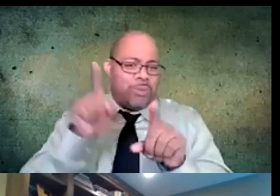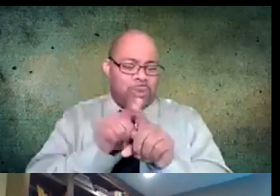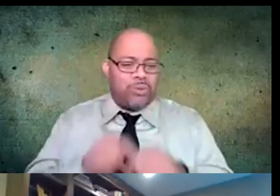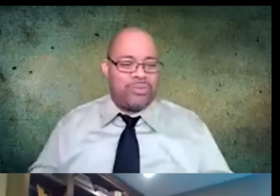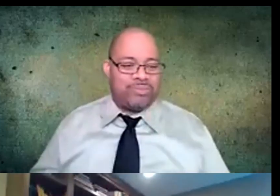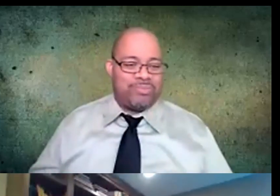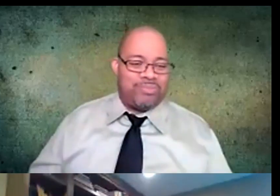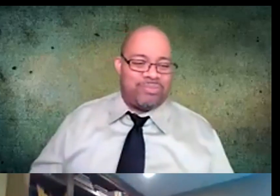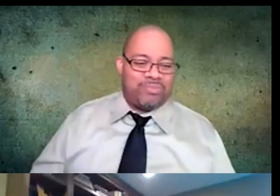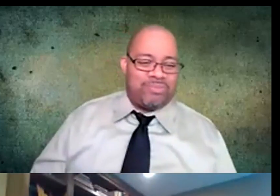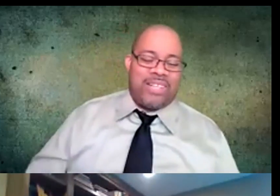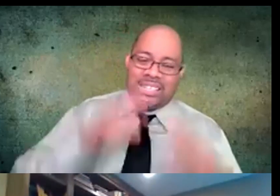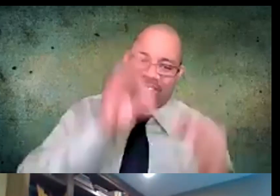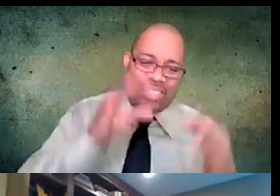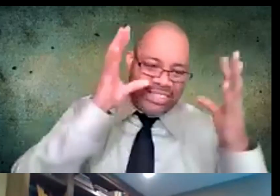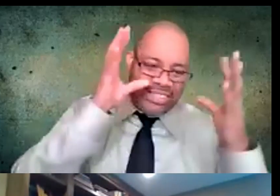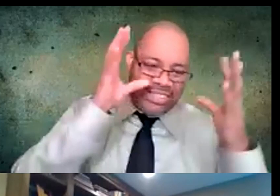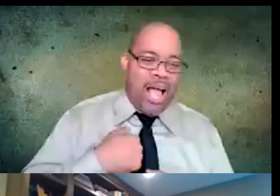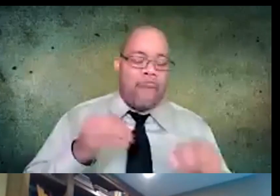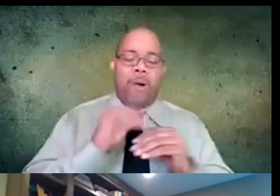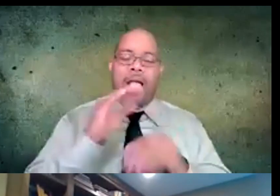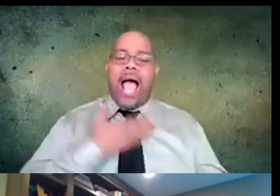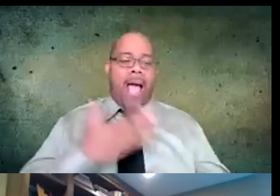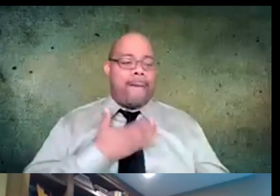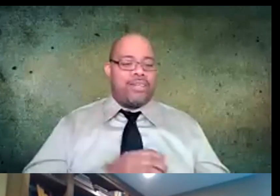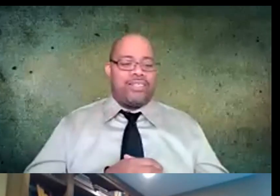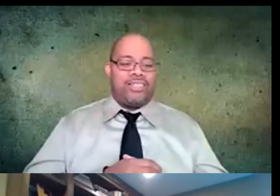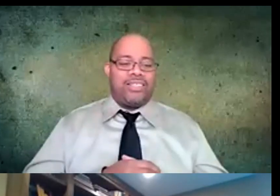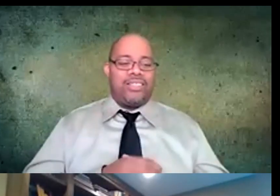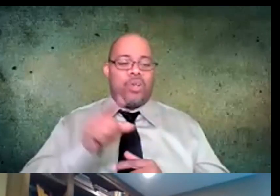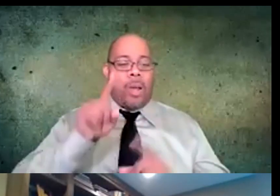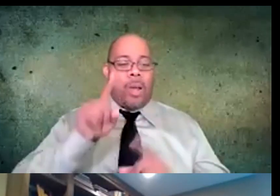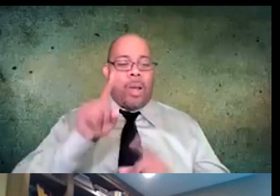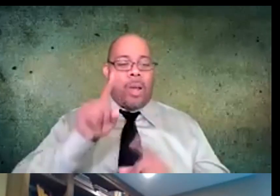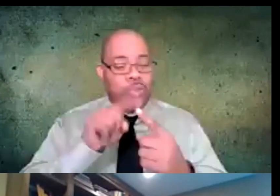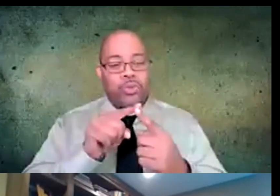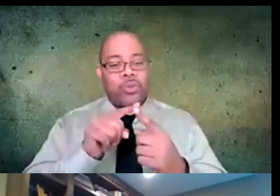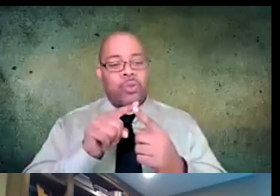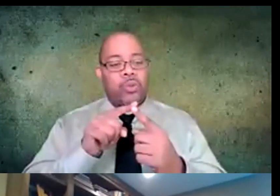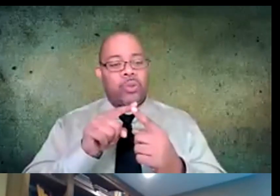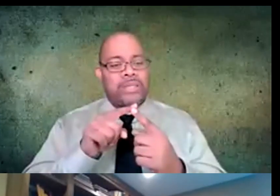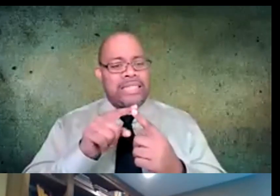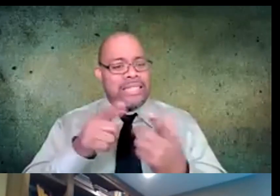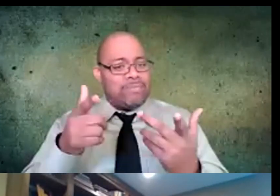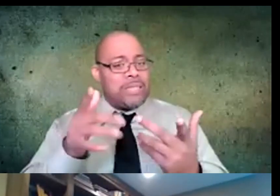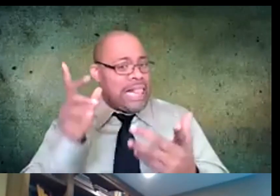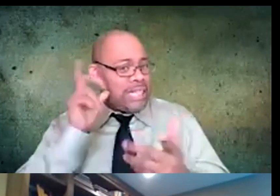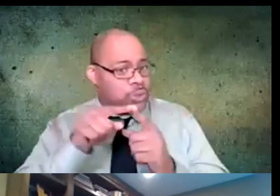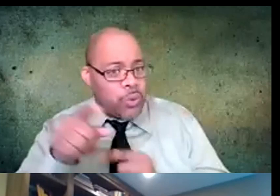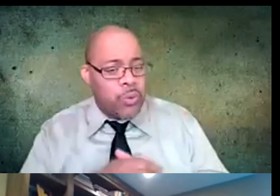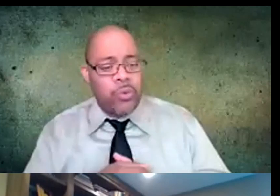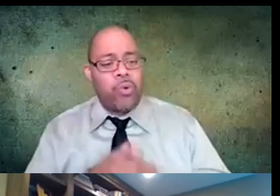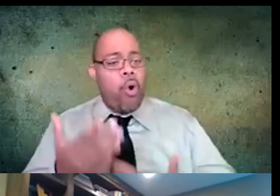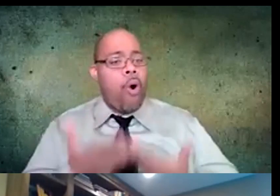much. Absolutely. I am more than happy to be your mentor, to be your sounding board, you know, all from